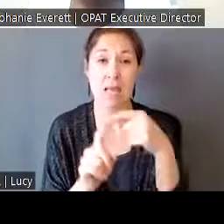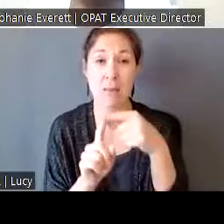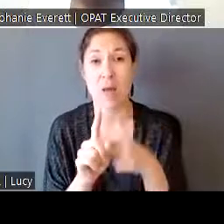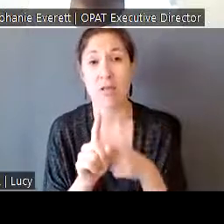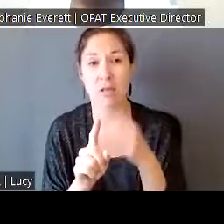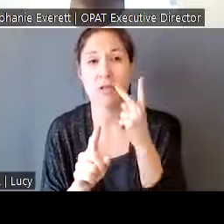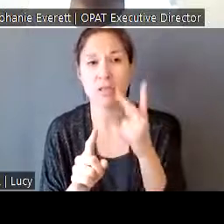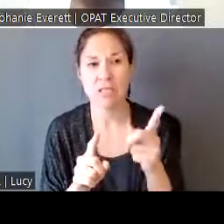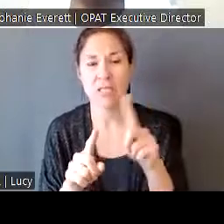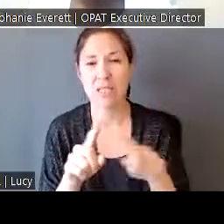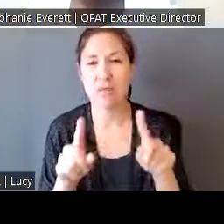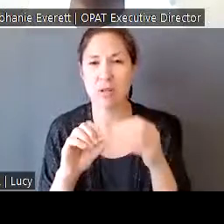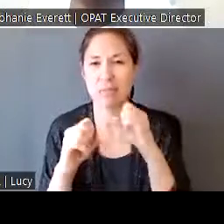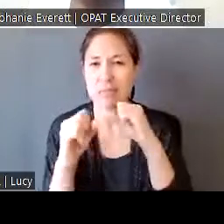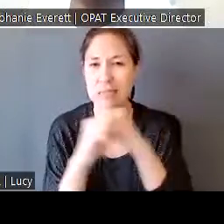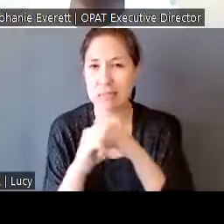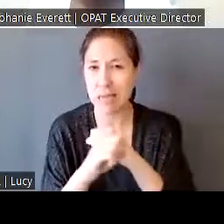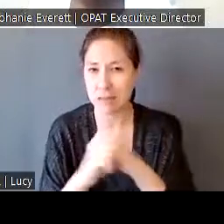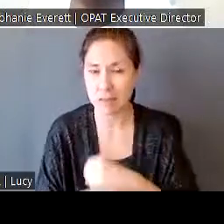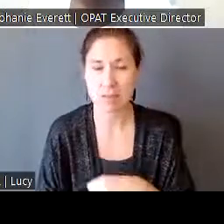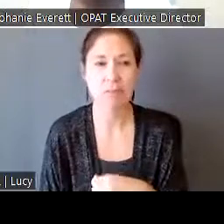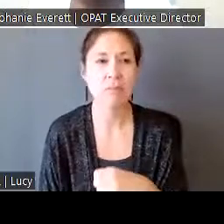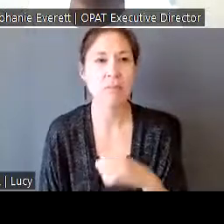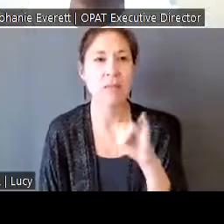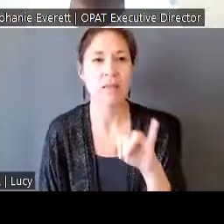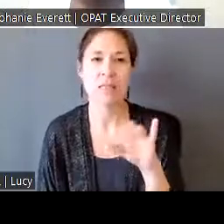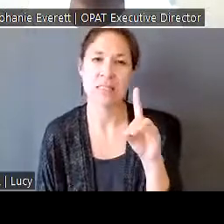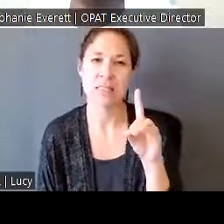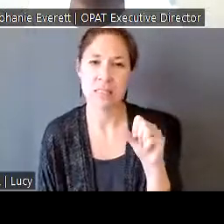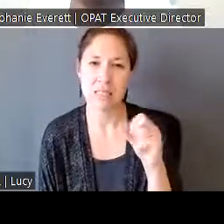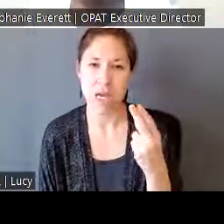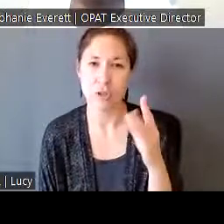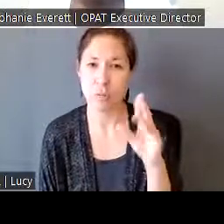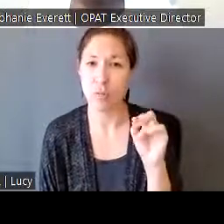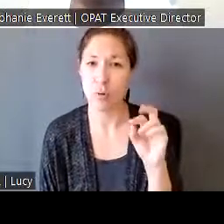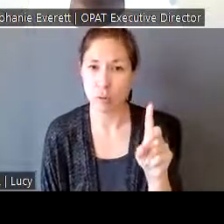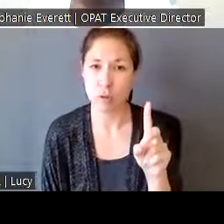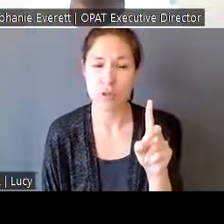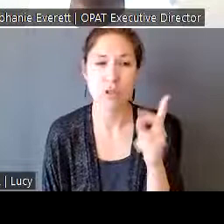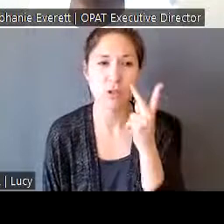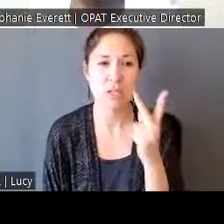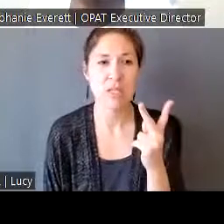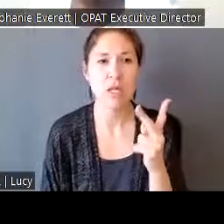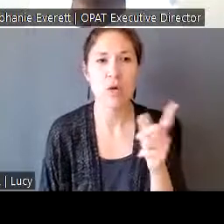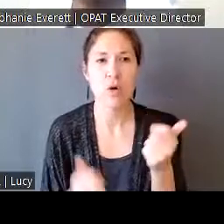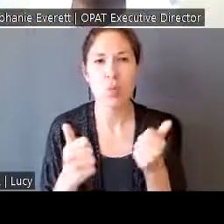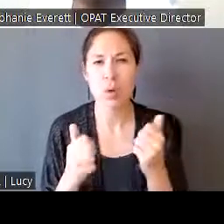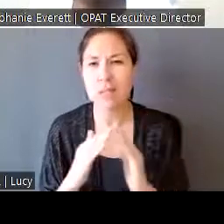demographics on our dashboard, where they are located, the